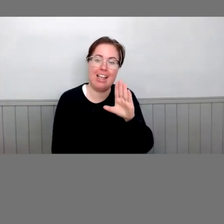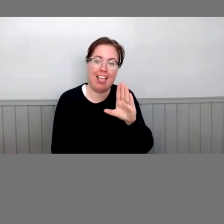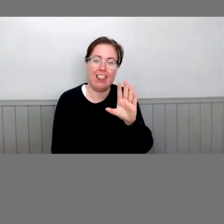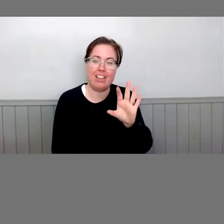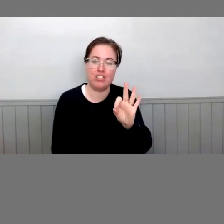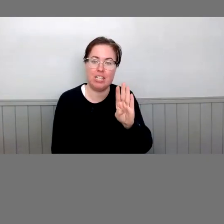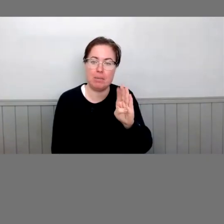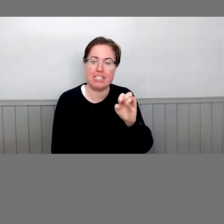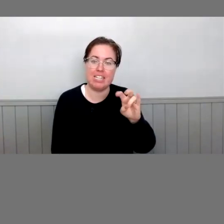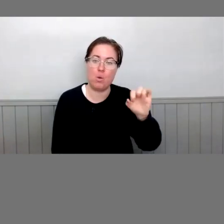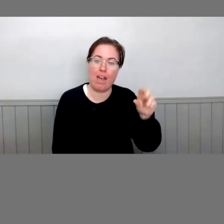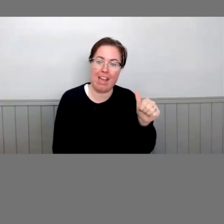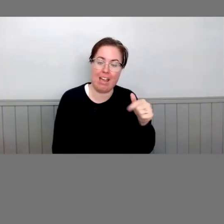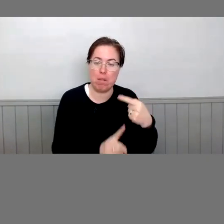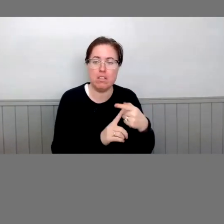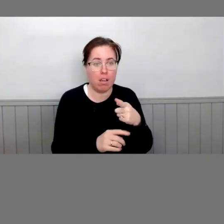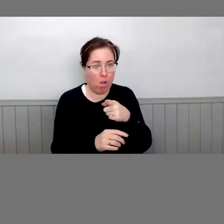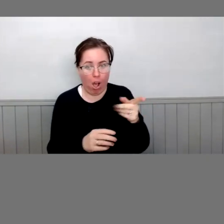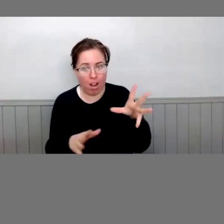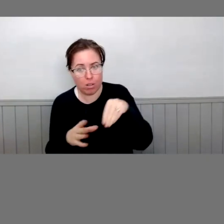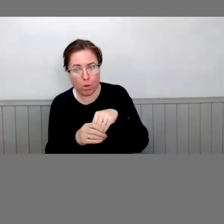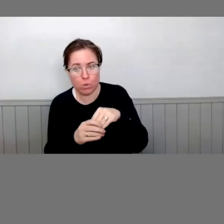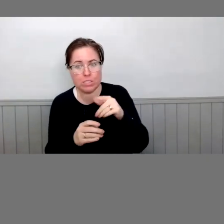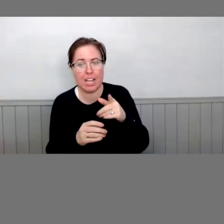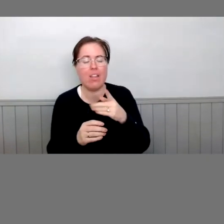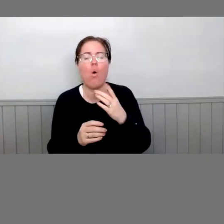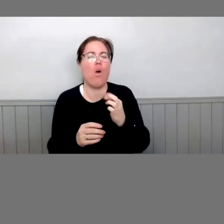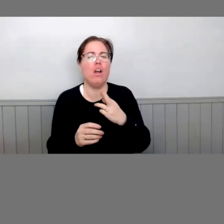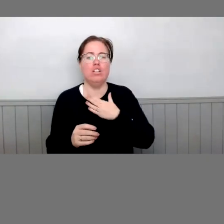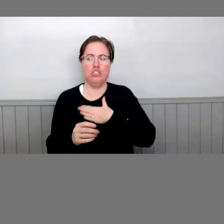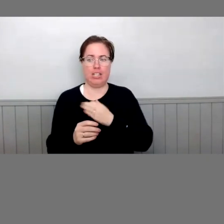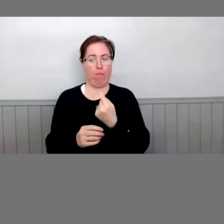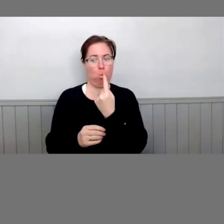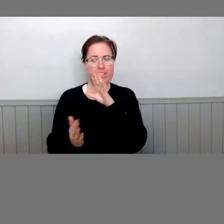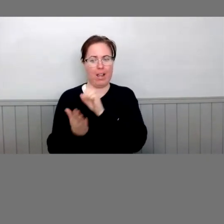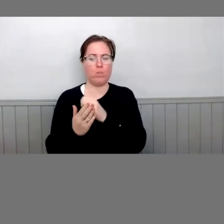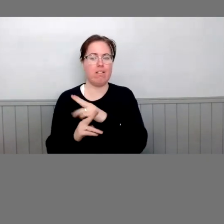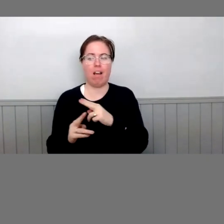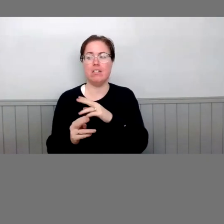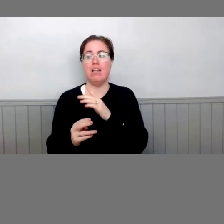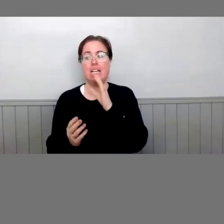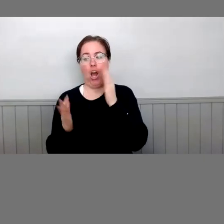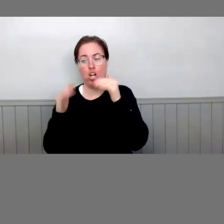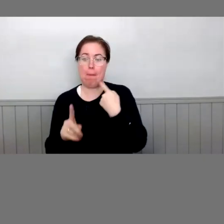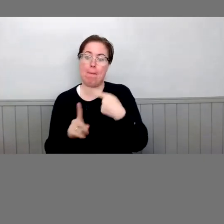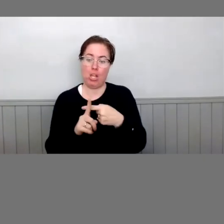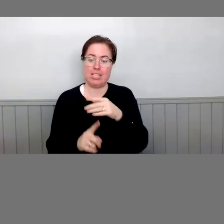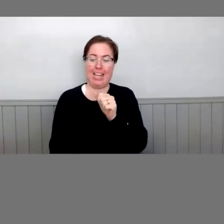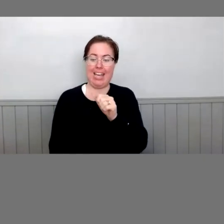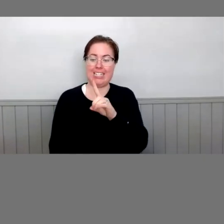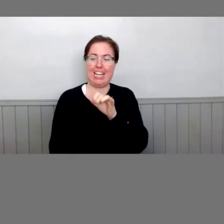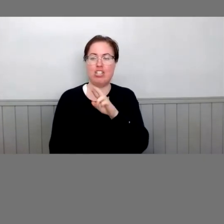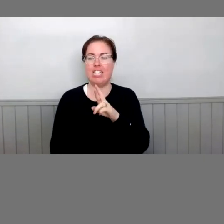did the studies sometimes only look at people with a single diagnosis? Yeah, so I suppose with it, we were for the purpose of